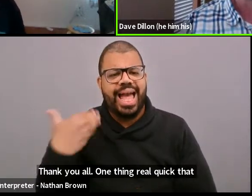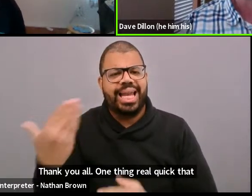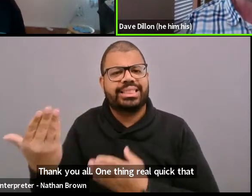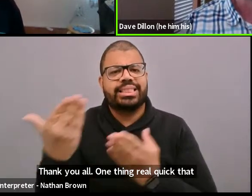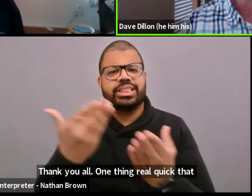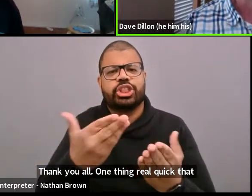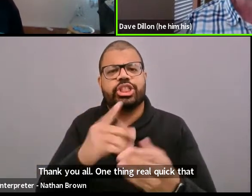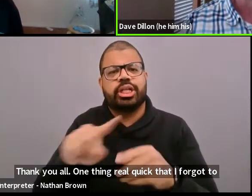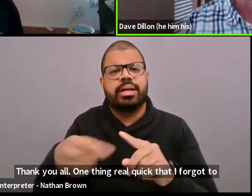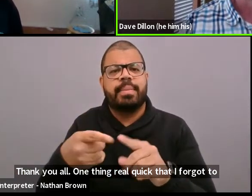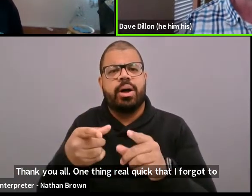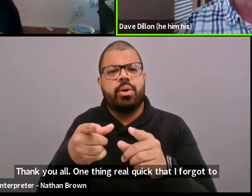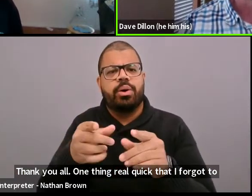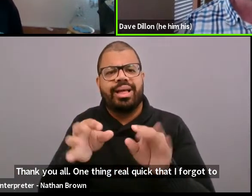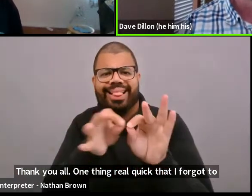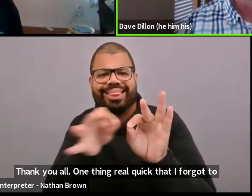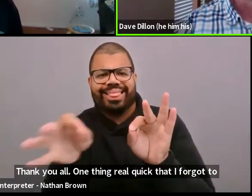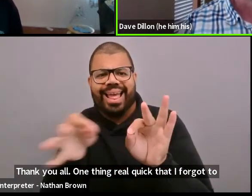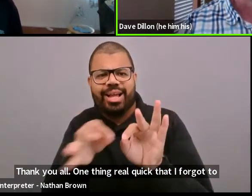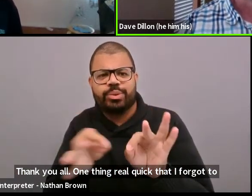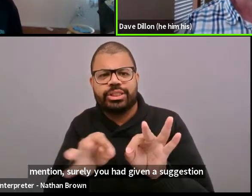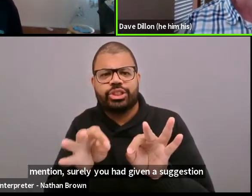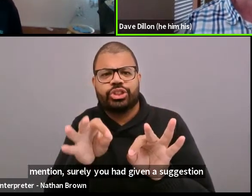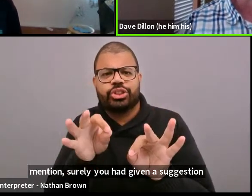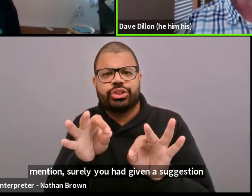regarding language that was going to be